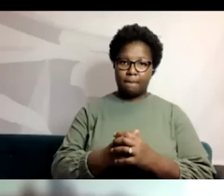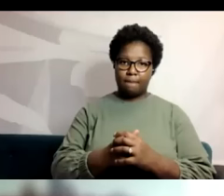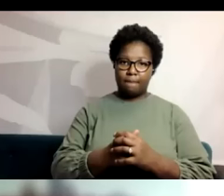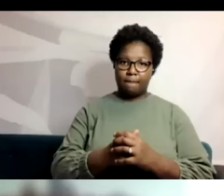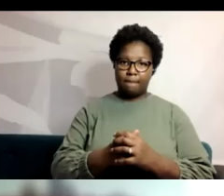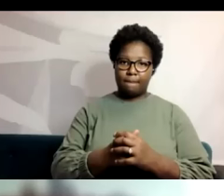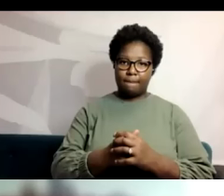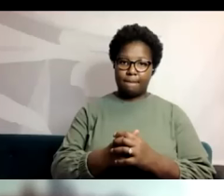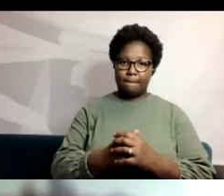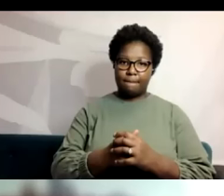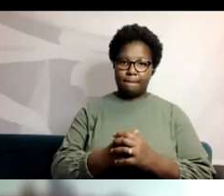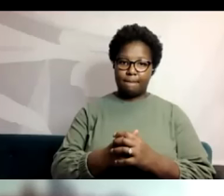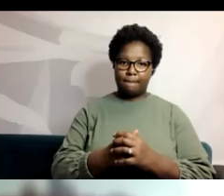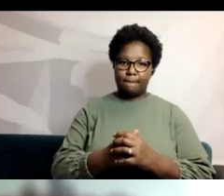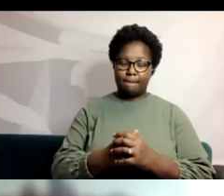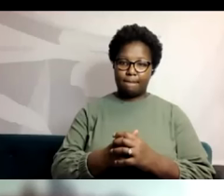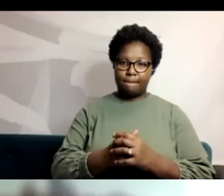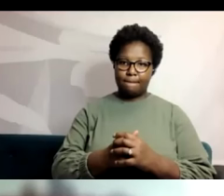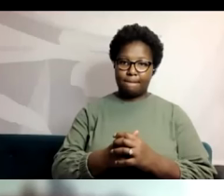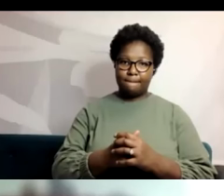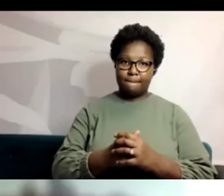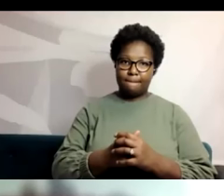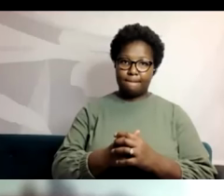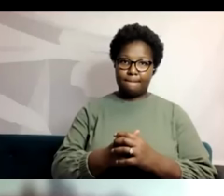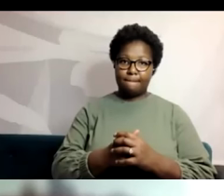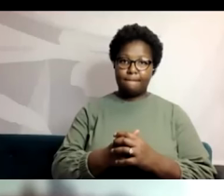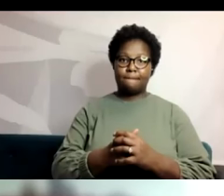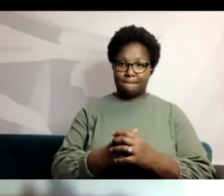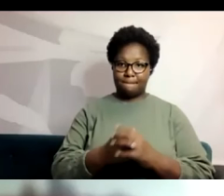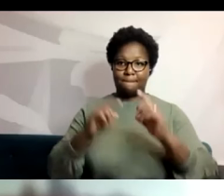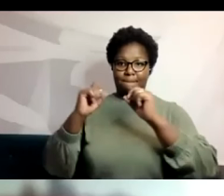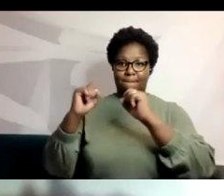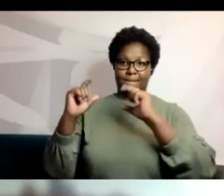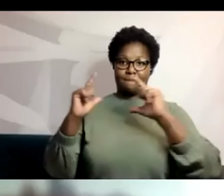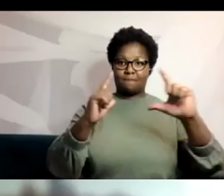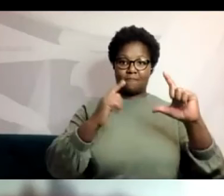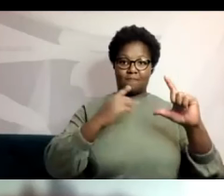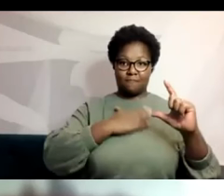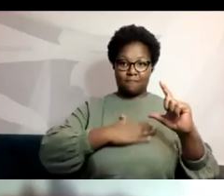All right. Next slide.